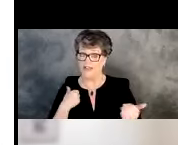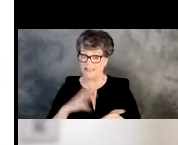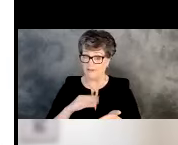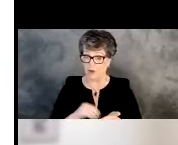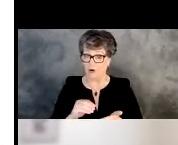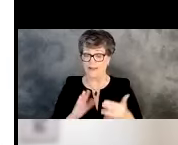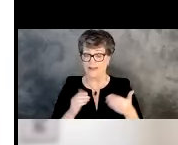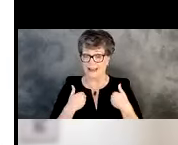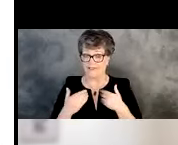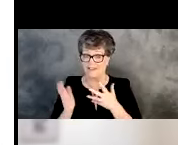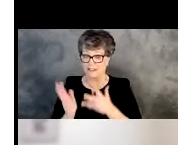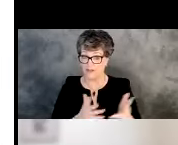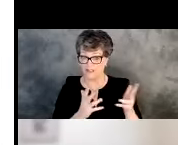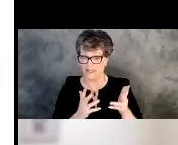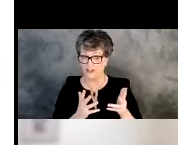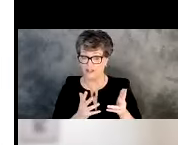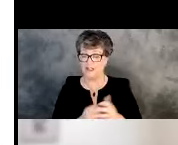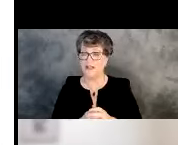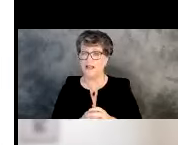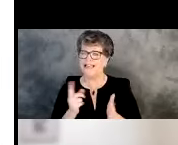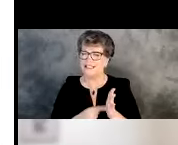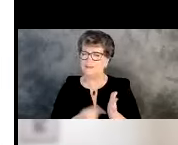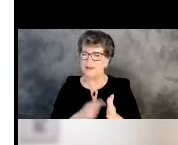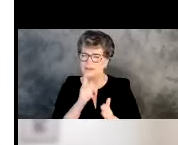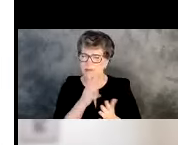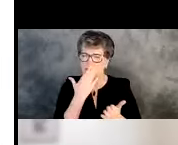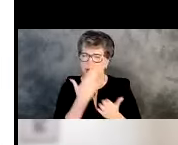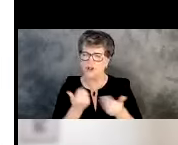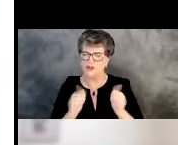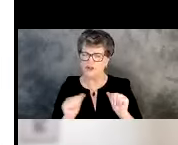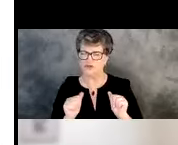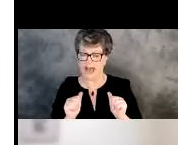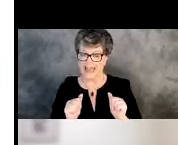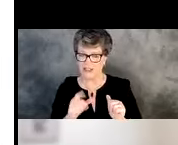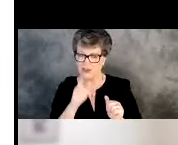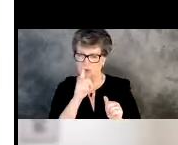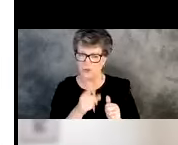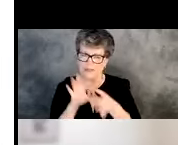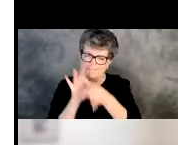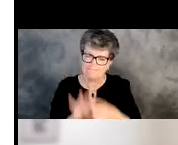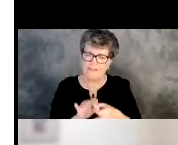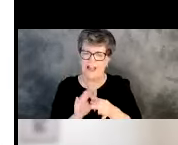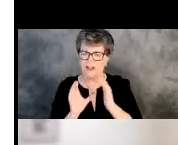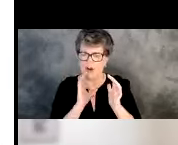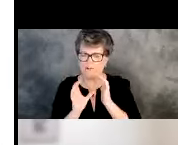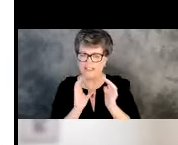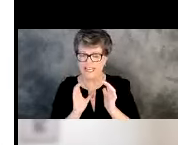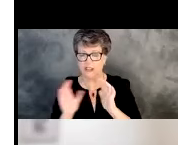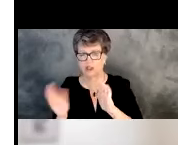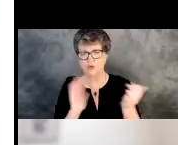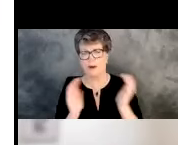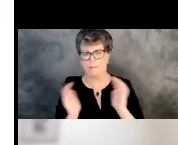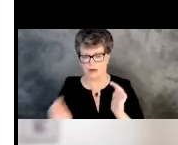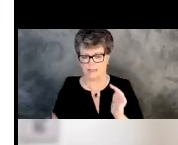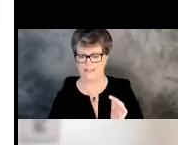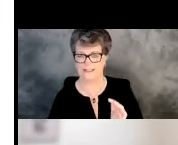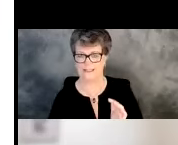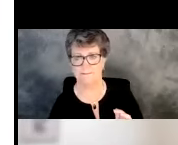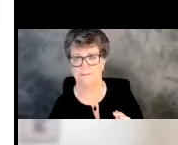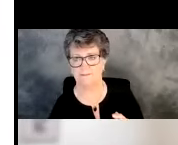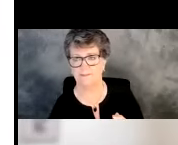these conversations is that sometimes it's really good to try and anchor the conversation in a comparison. So if you go to